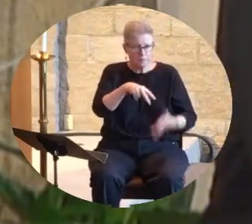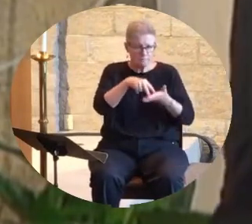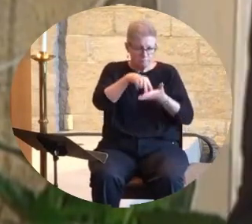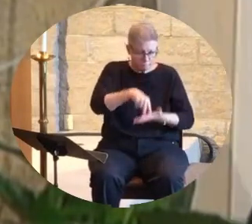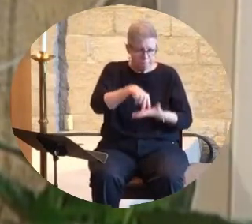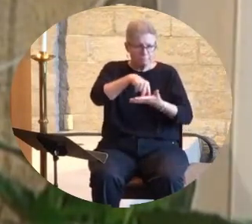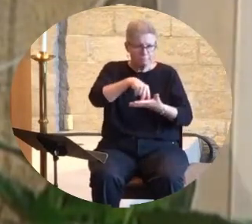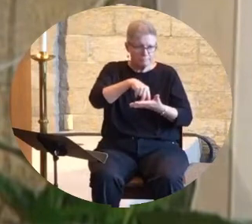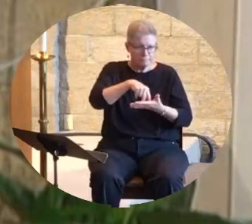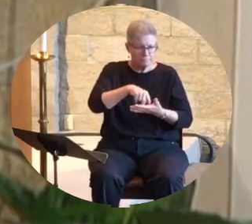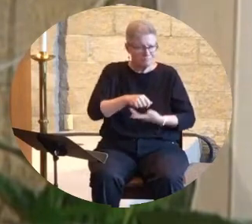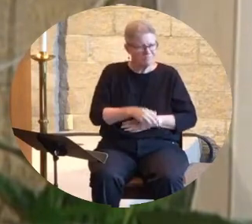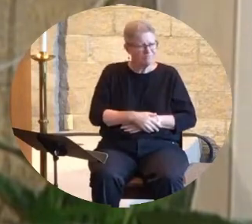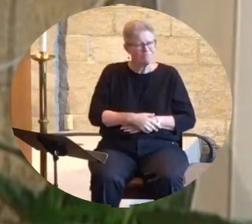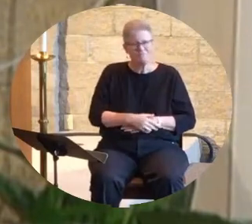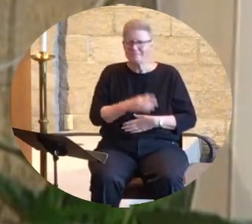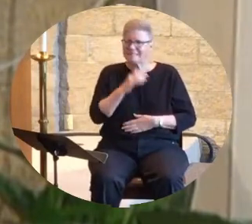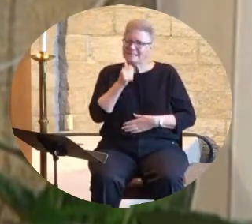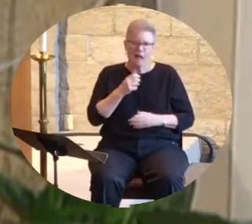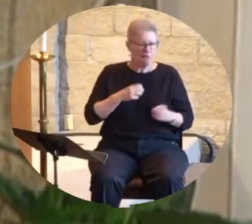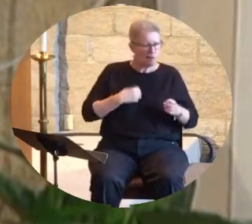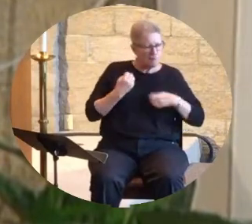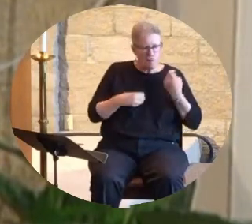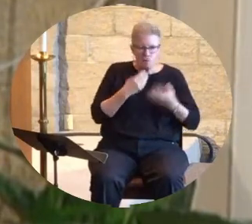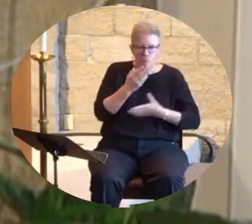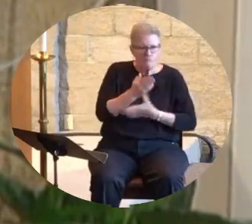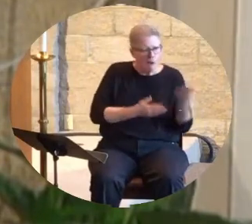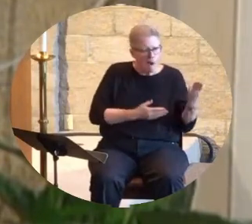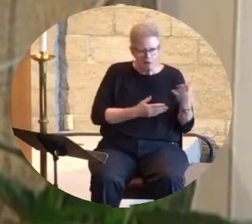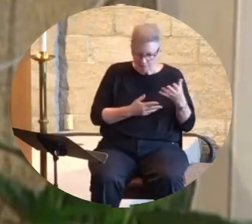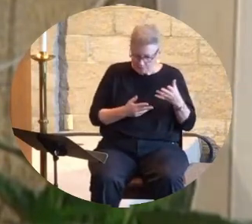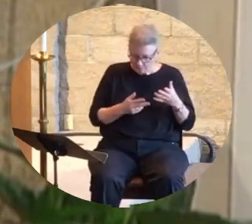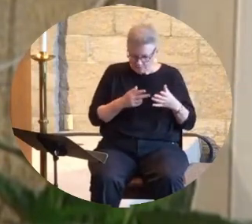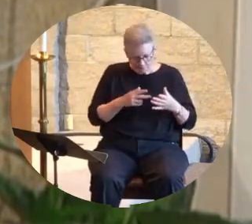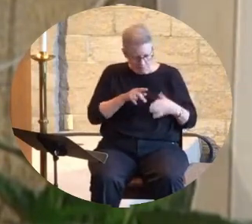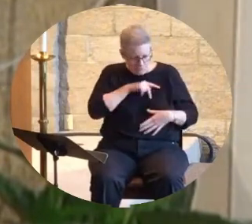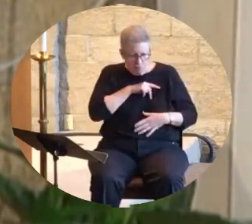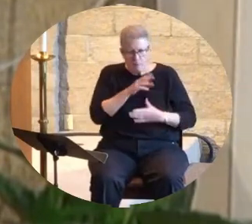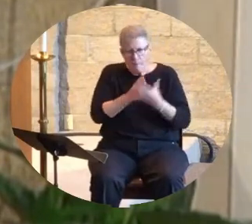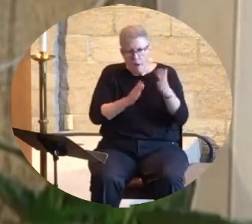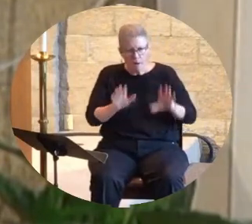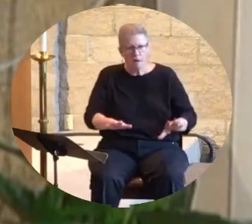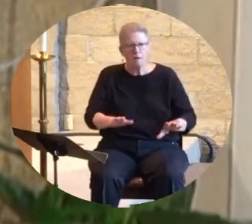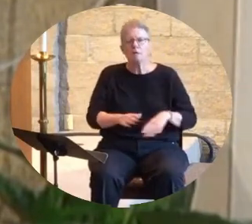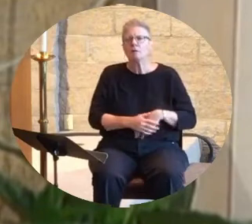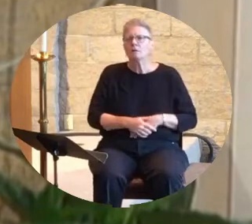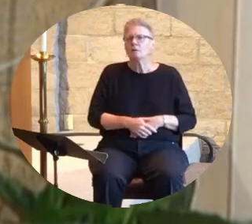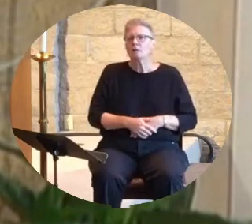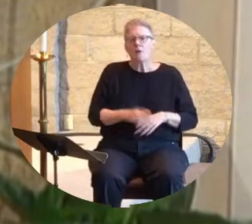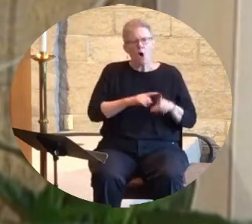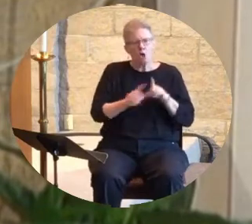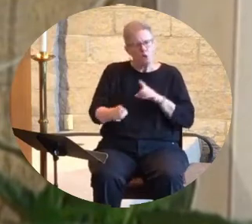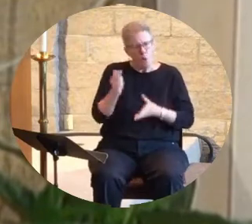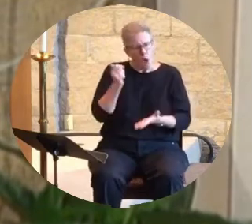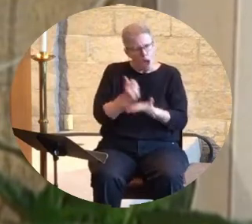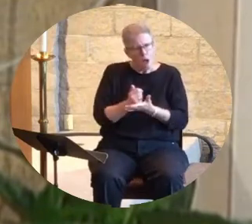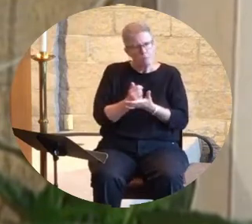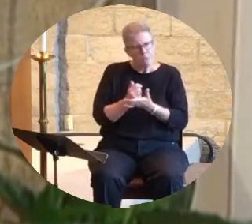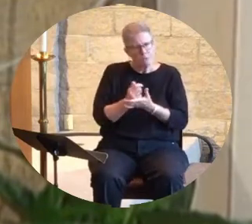that impersonal aspect of us. It's also a harmonizing aspect of us as well. Love is